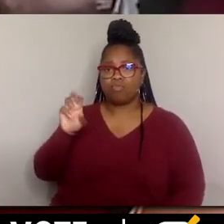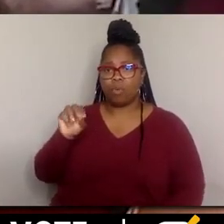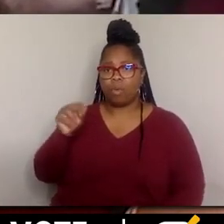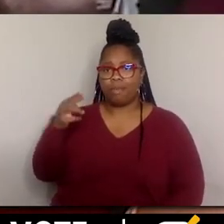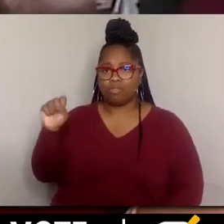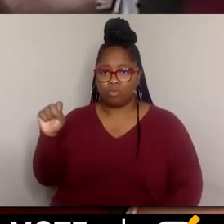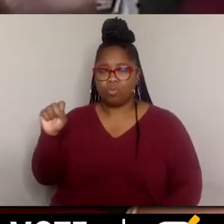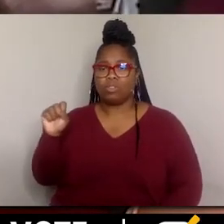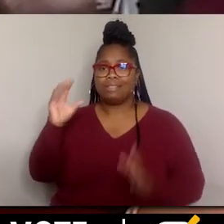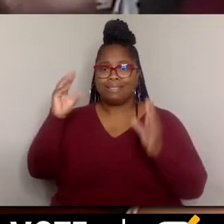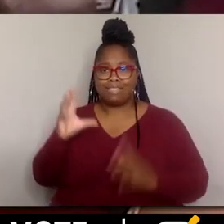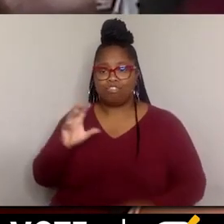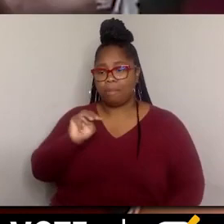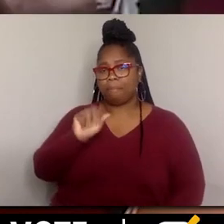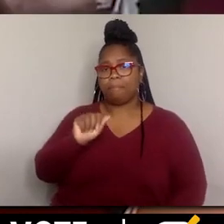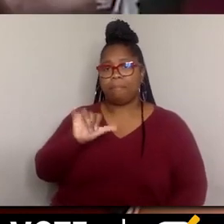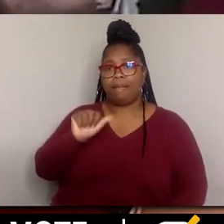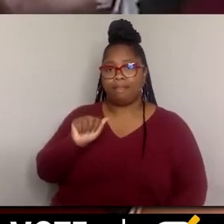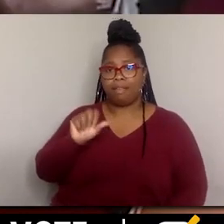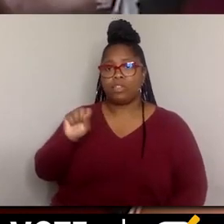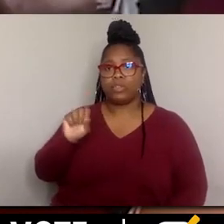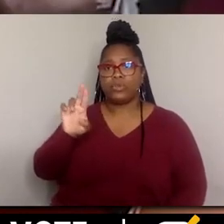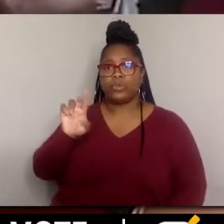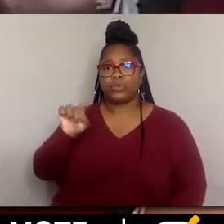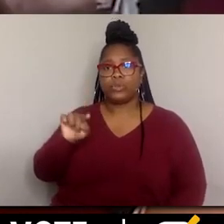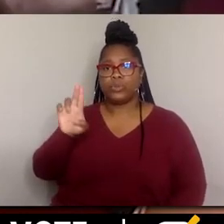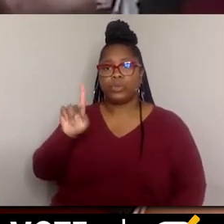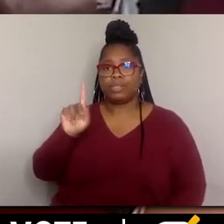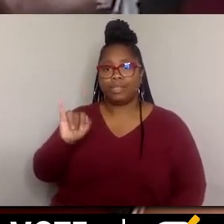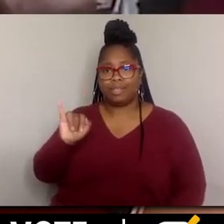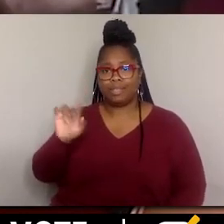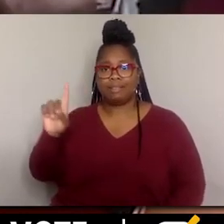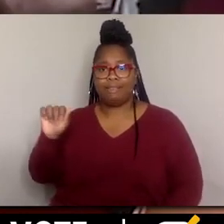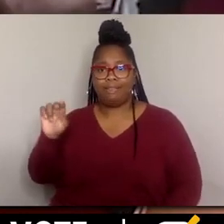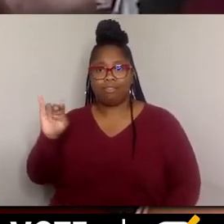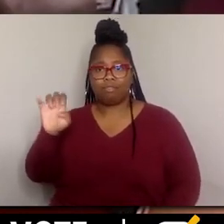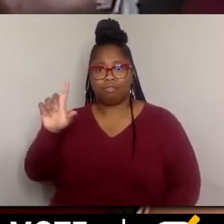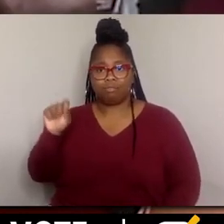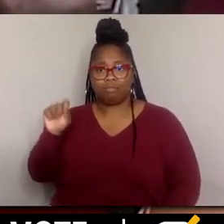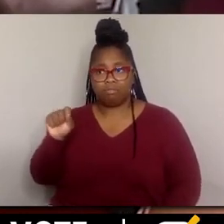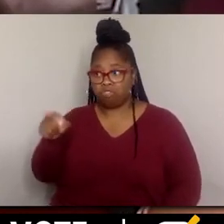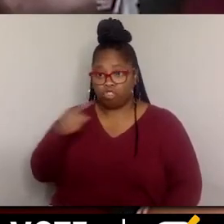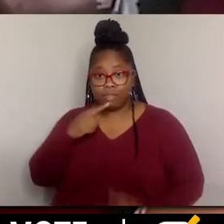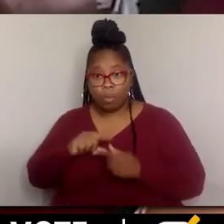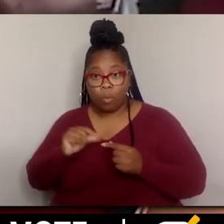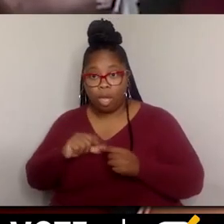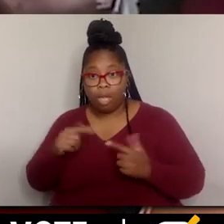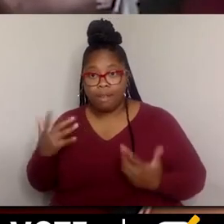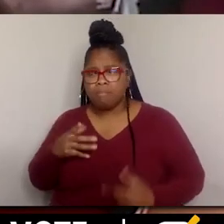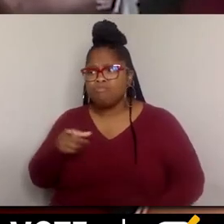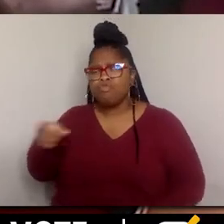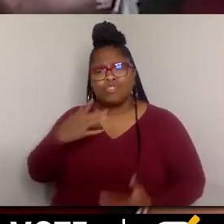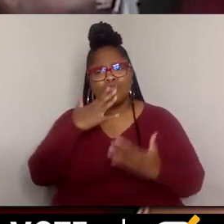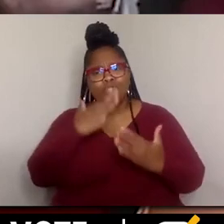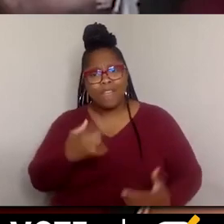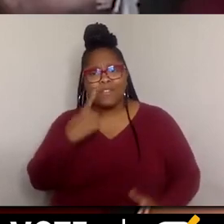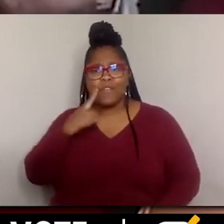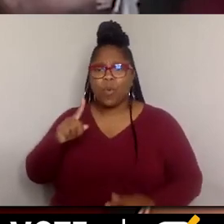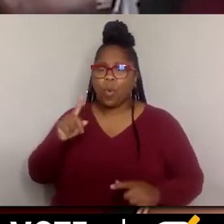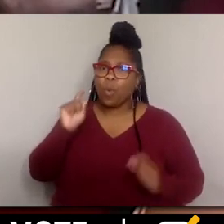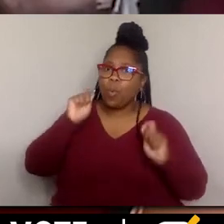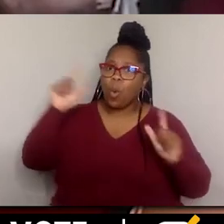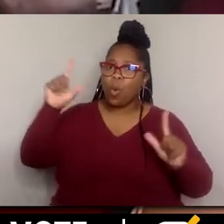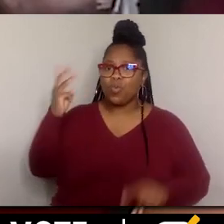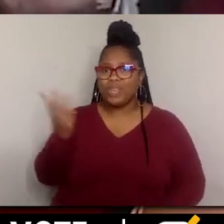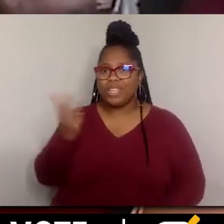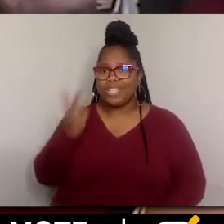Maya Suzuki Daniels says she's been grateful for Woke Wednesdays because they give her an opportunity